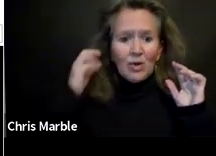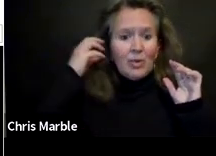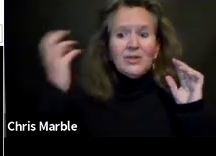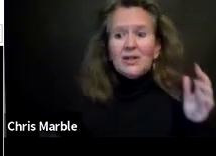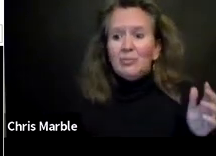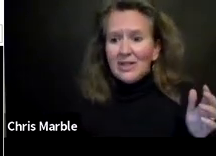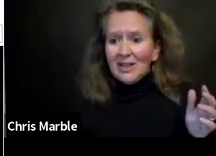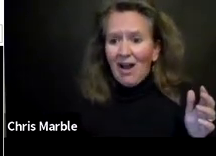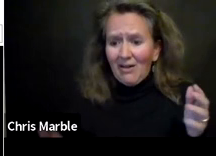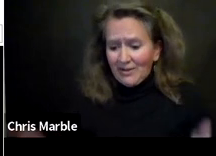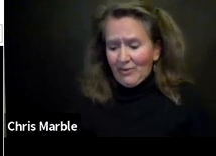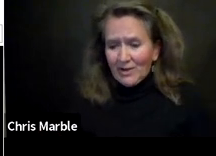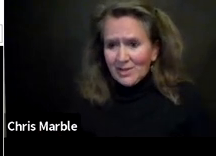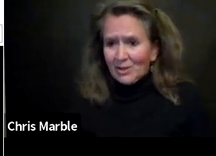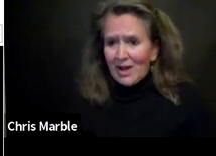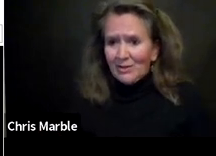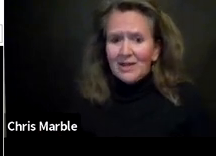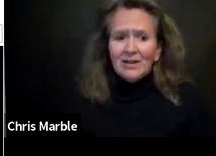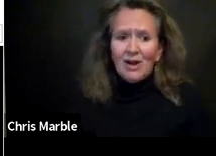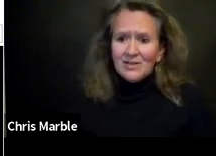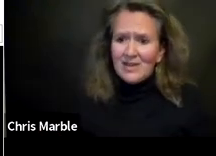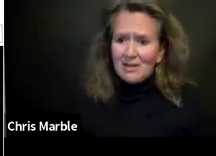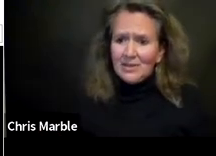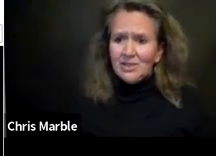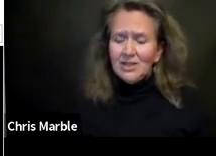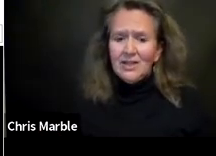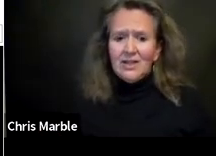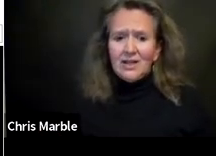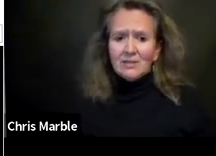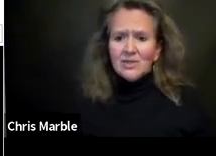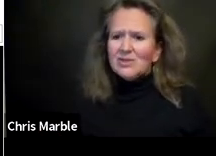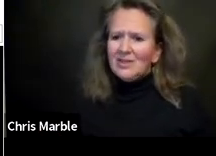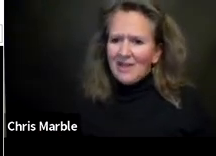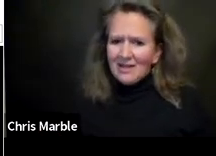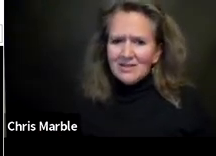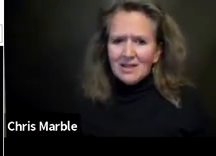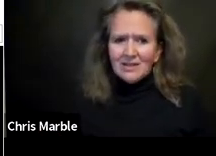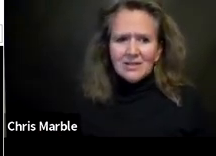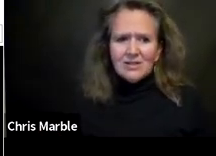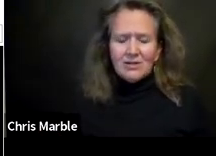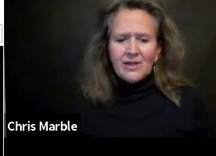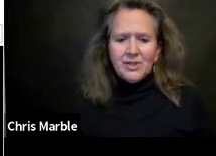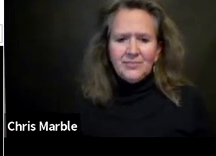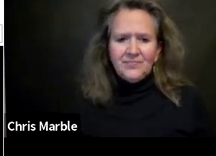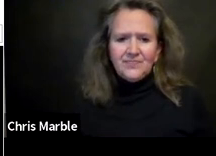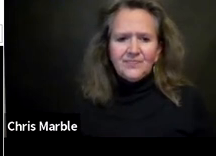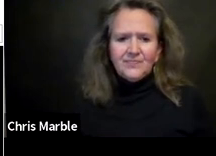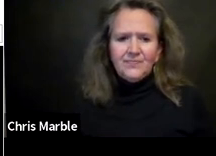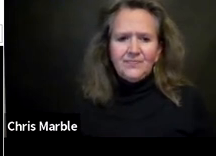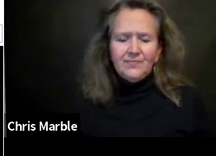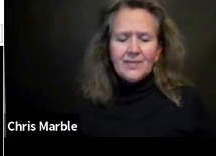hearing aid or it pulls it completely off and it falls to the ground. That can cause damage. So there's a lot to take into consideration.